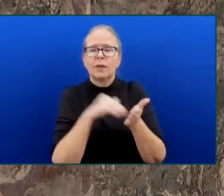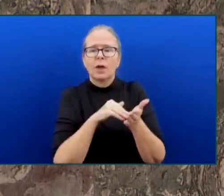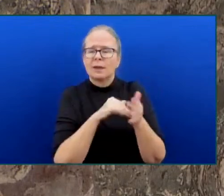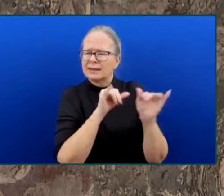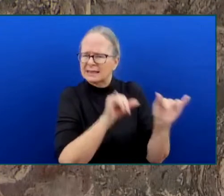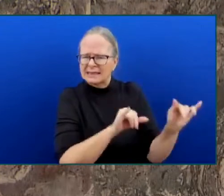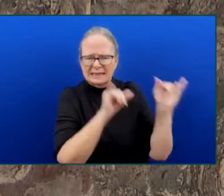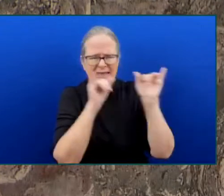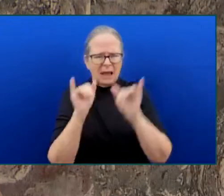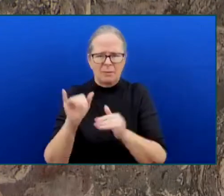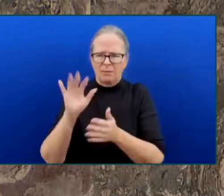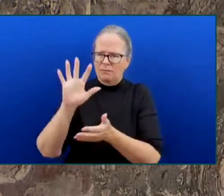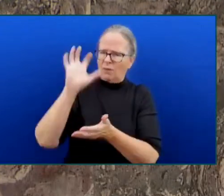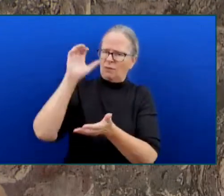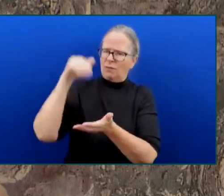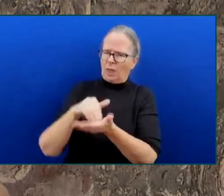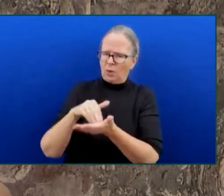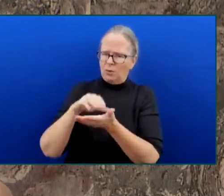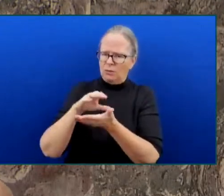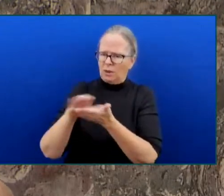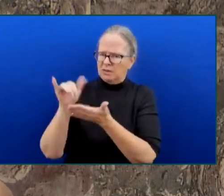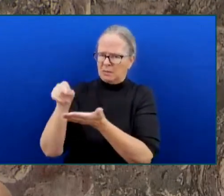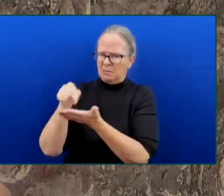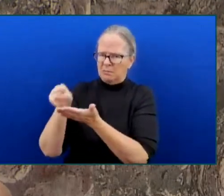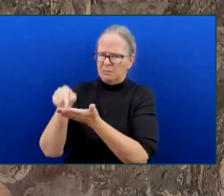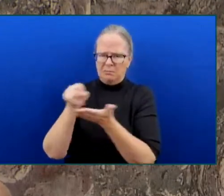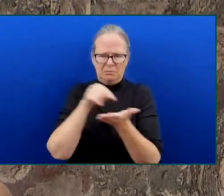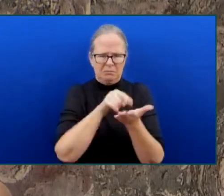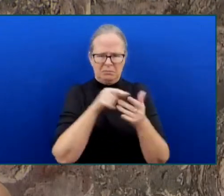unfair, and we ended it.